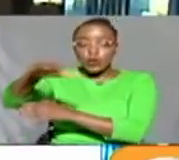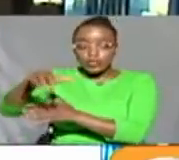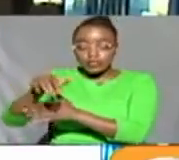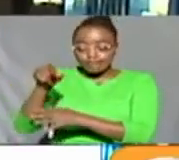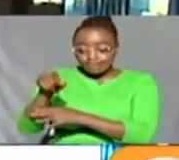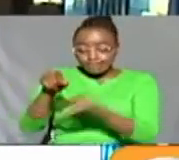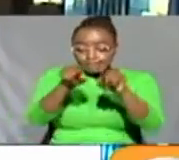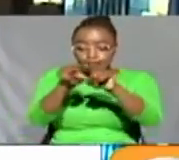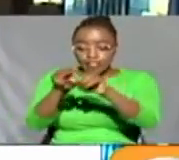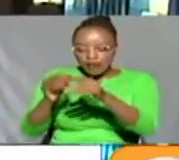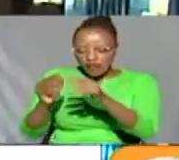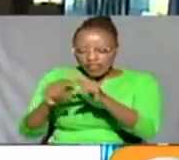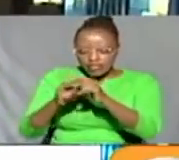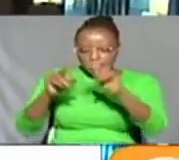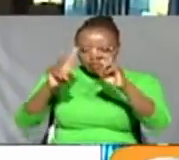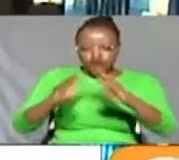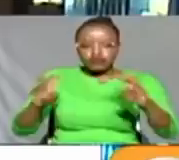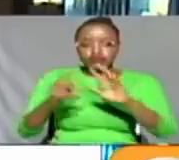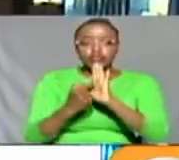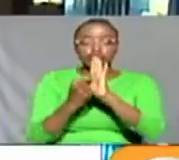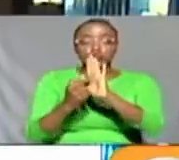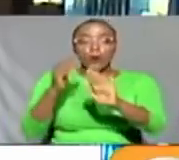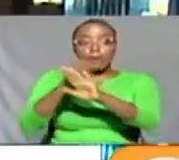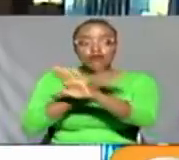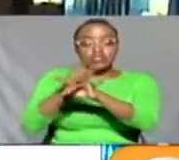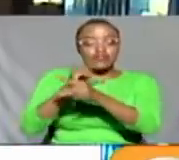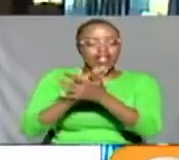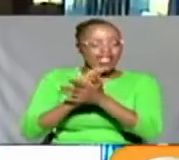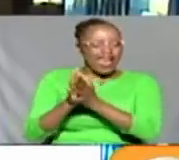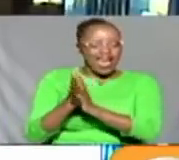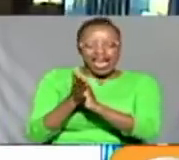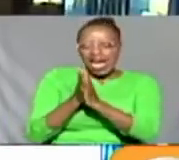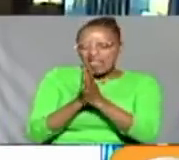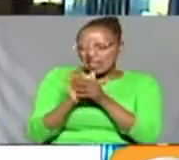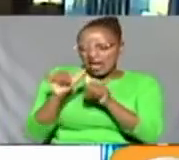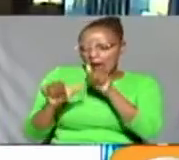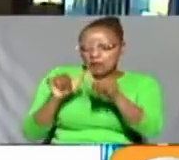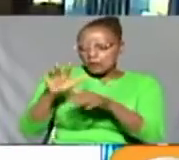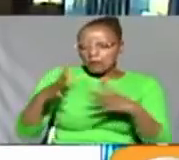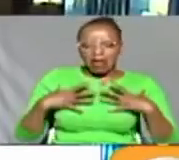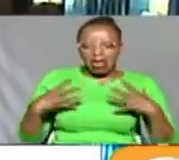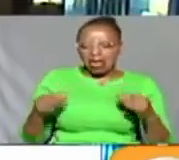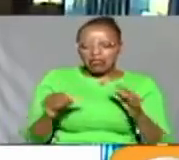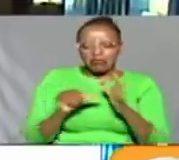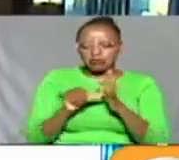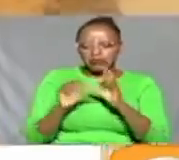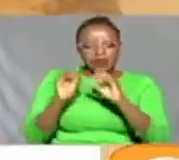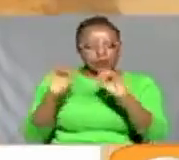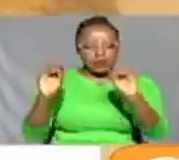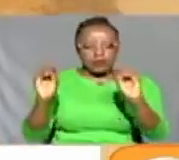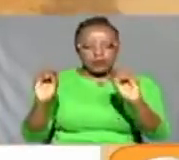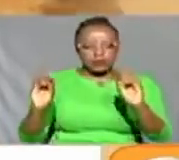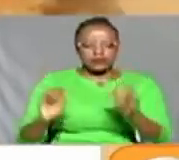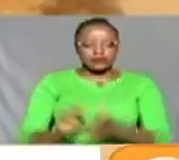This even after initial investigations indicated that there was nothing amiss about his health.